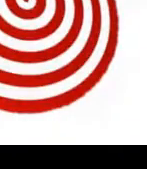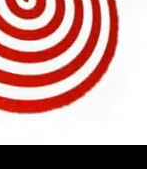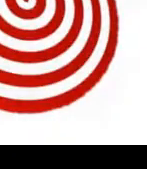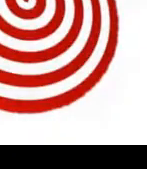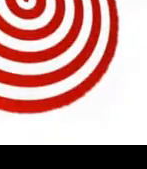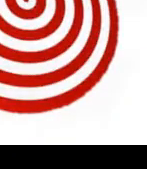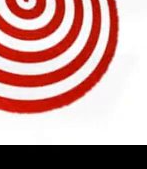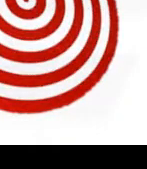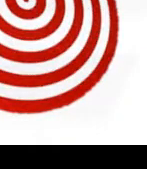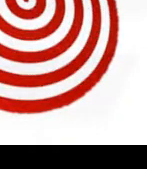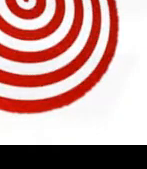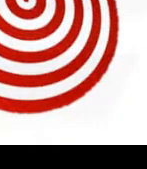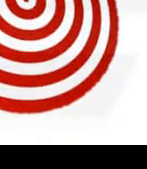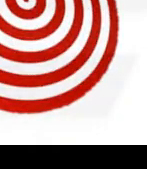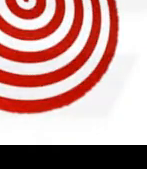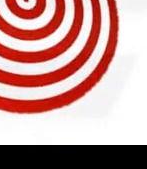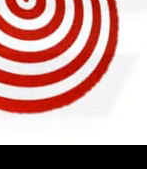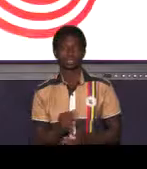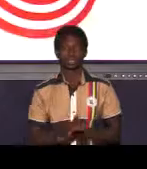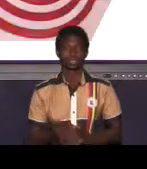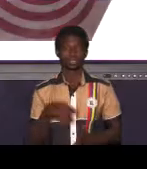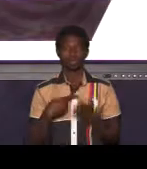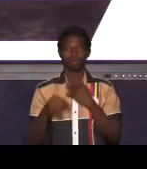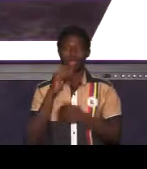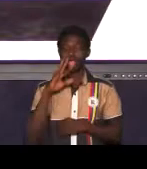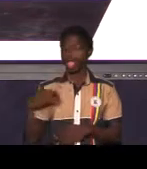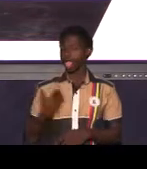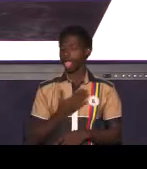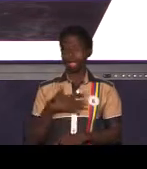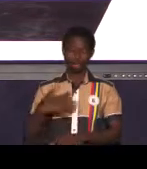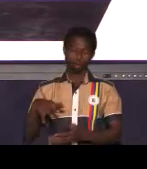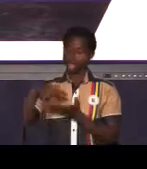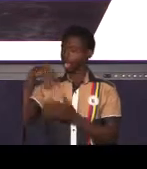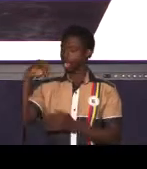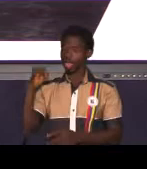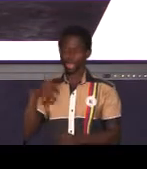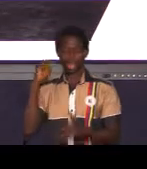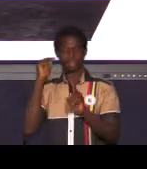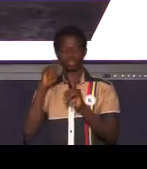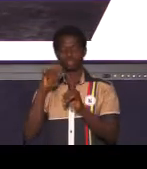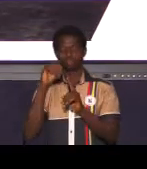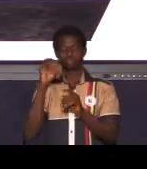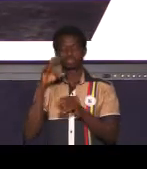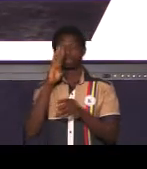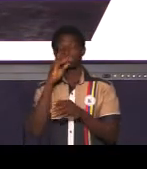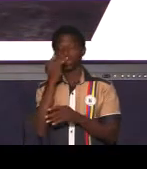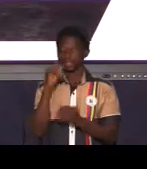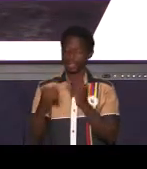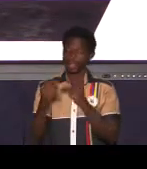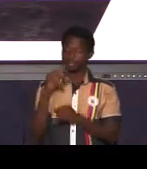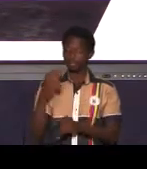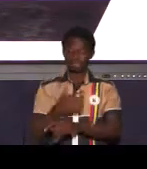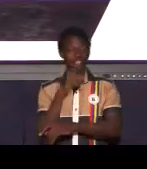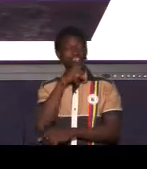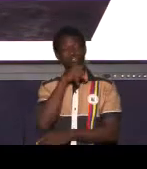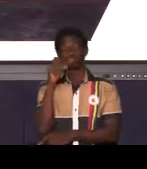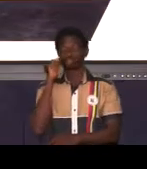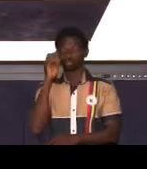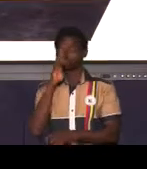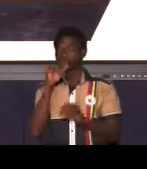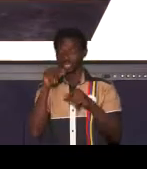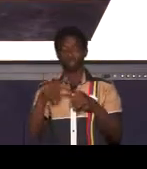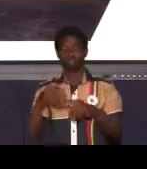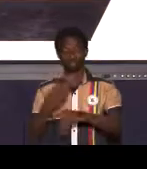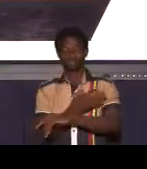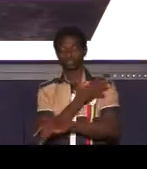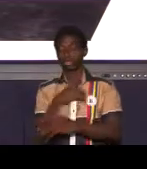it. Now we move on to today's lesson. What are our learning objectives? By the end of the lesson, you should be